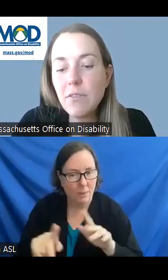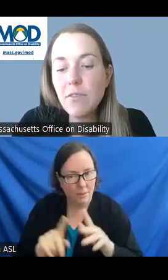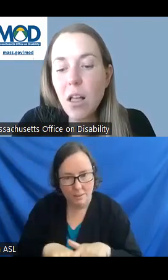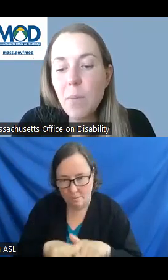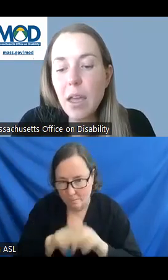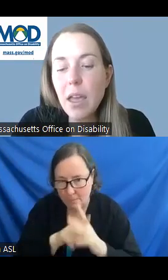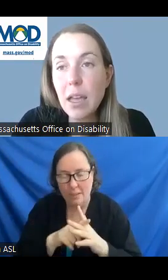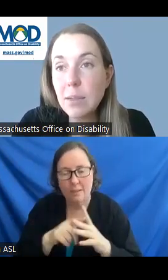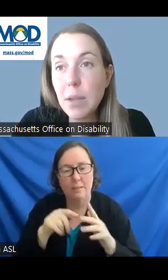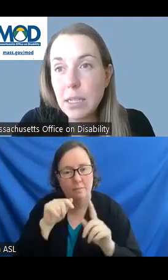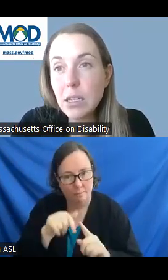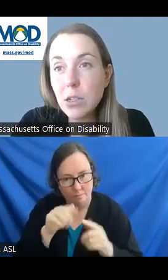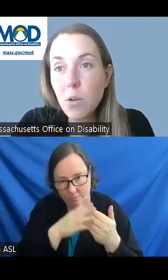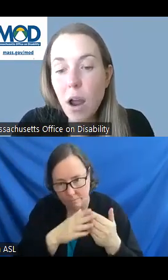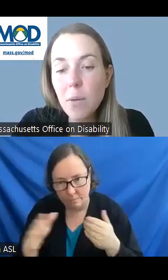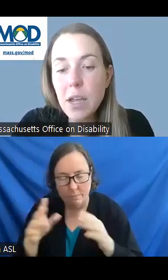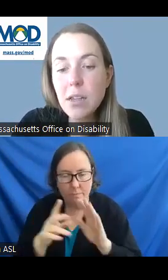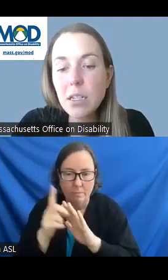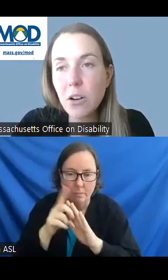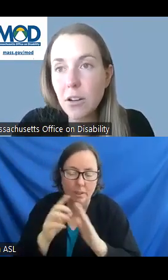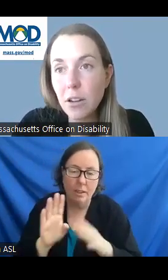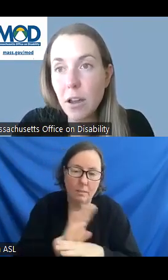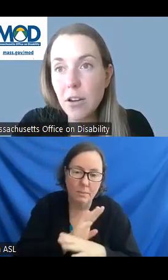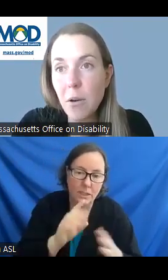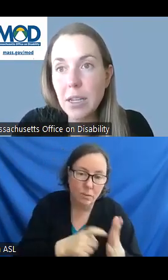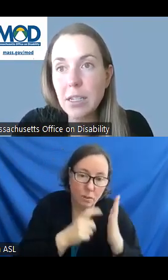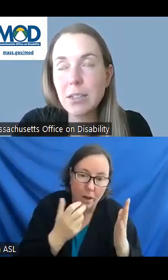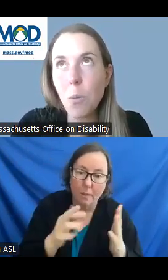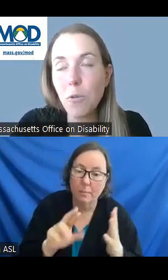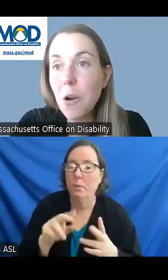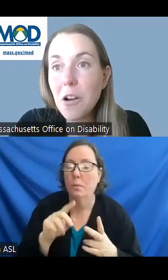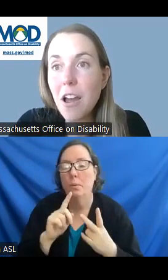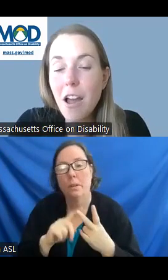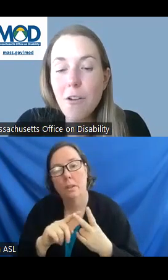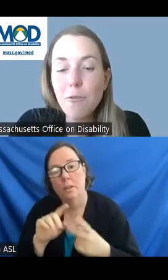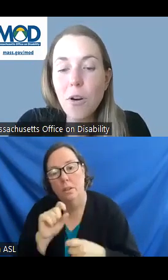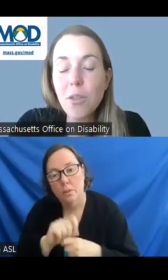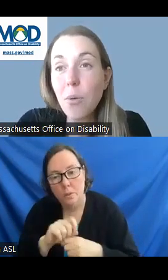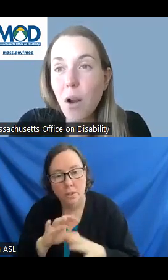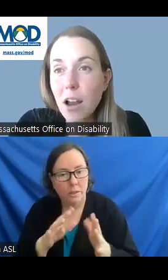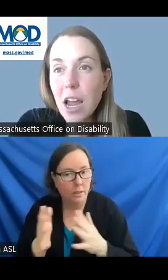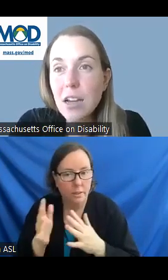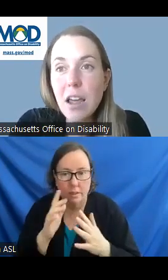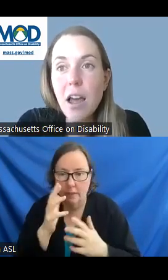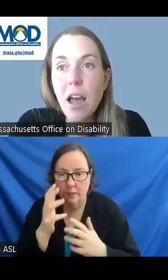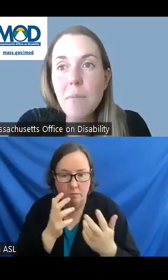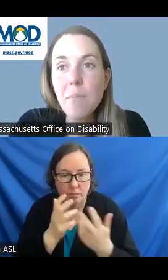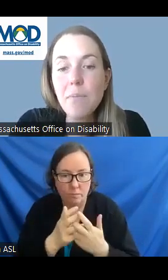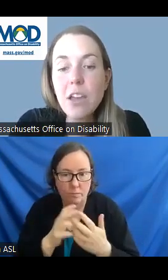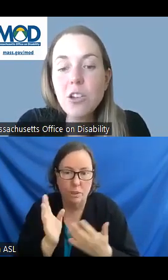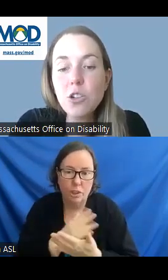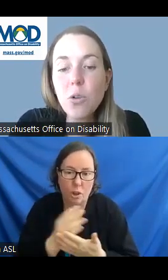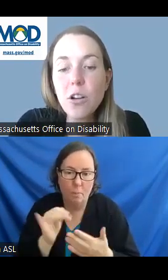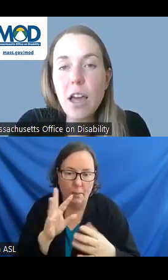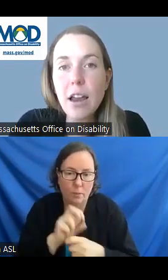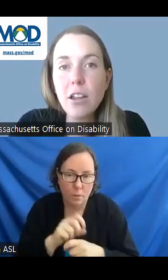is developing its business requirements or its scope of work for the project,